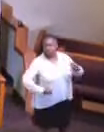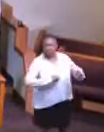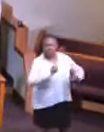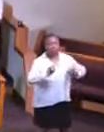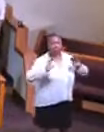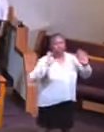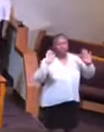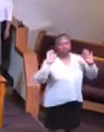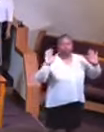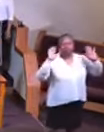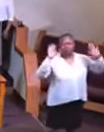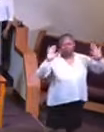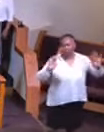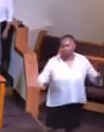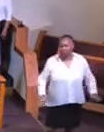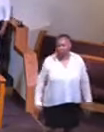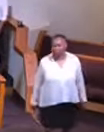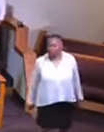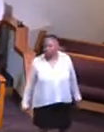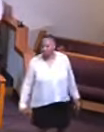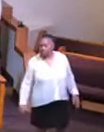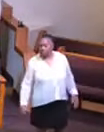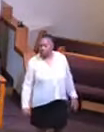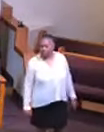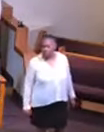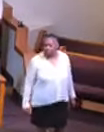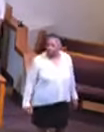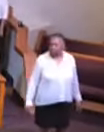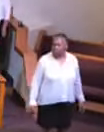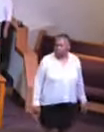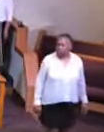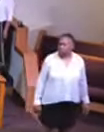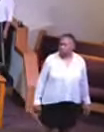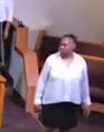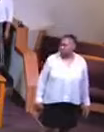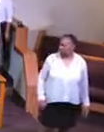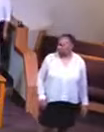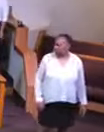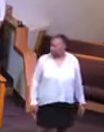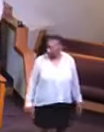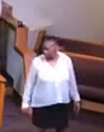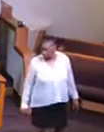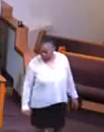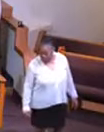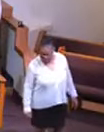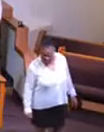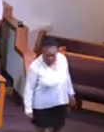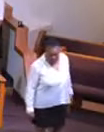Oh!